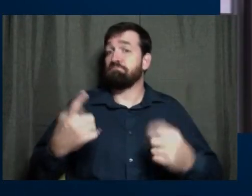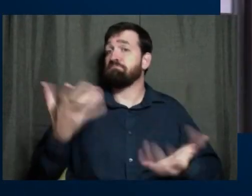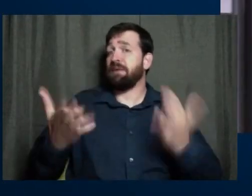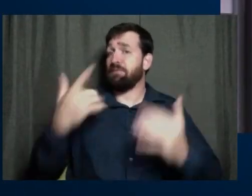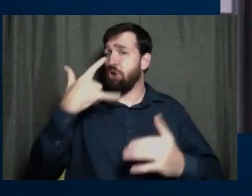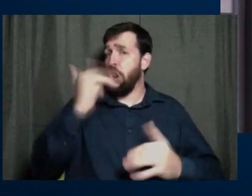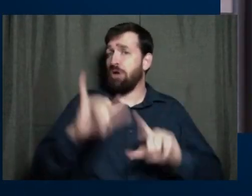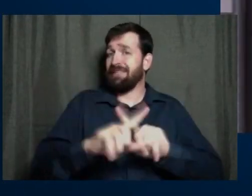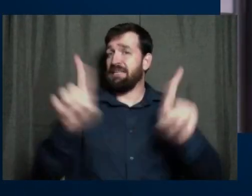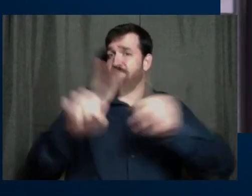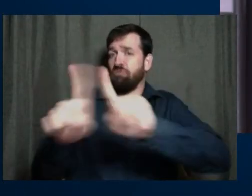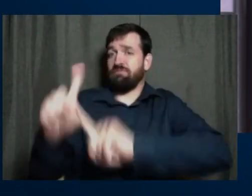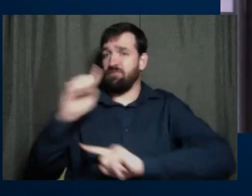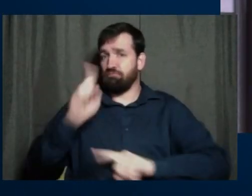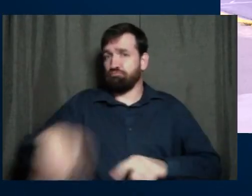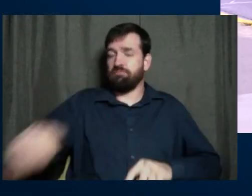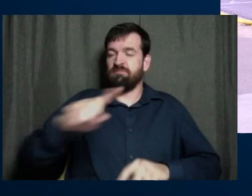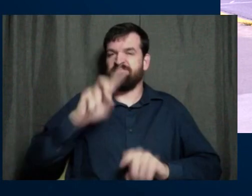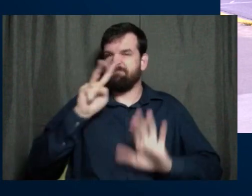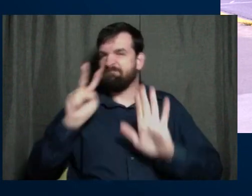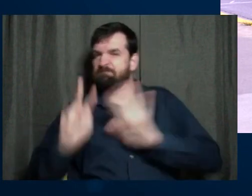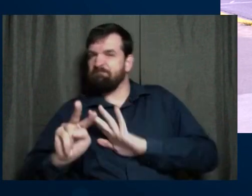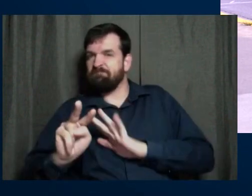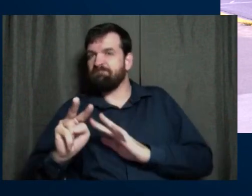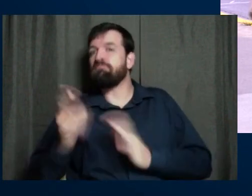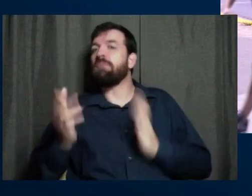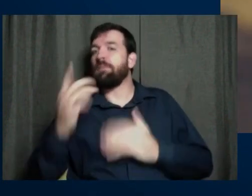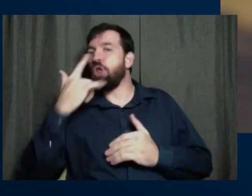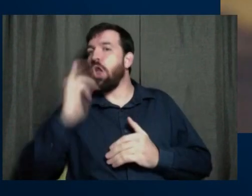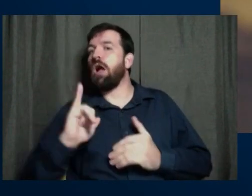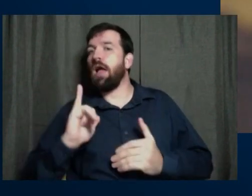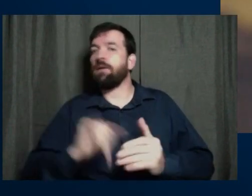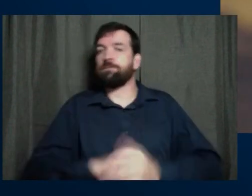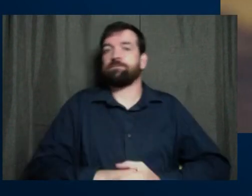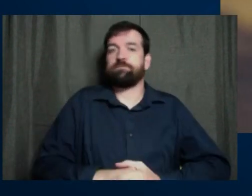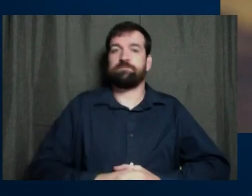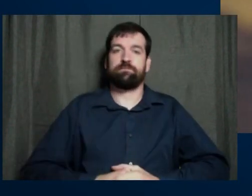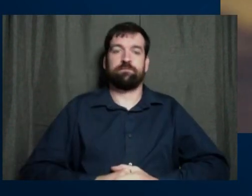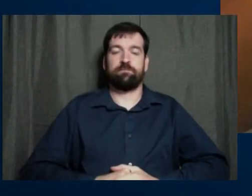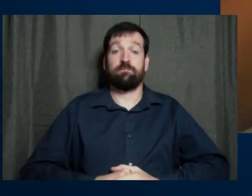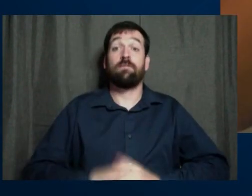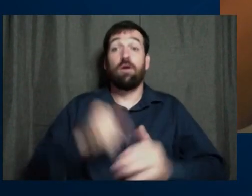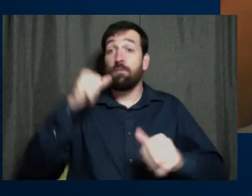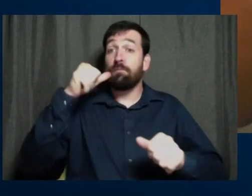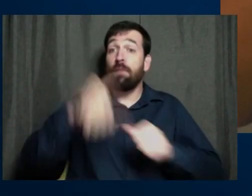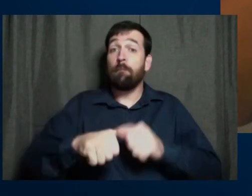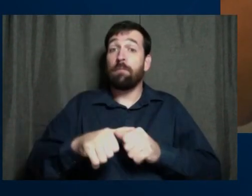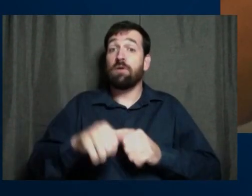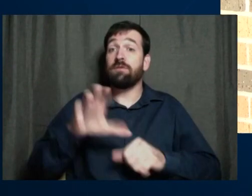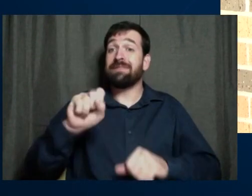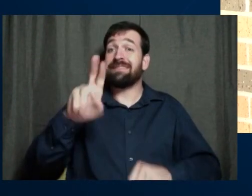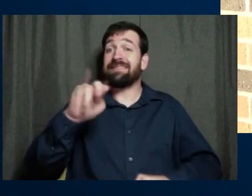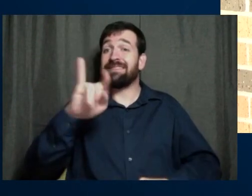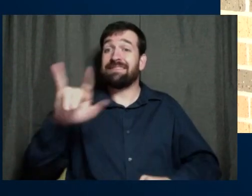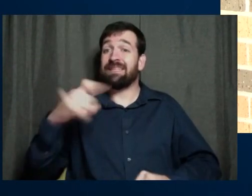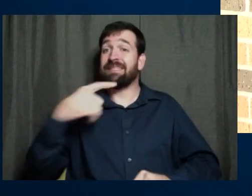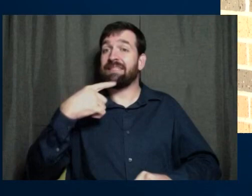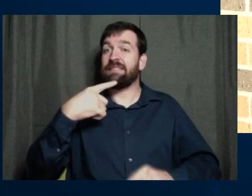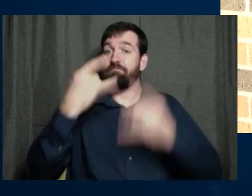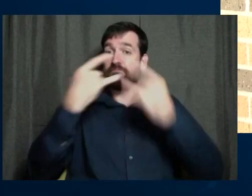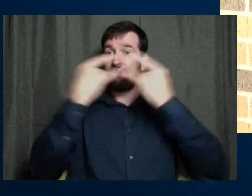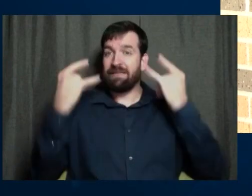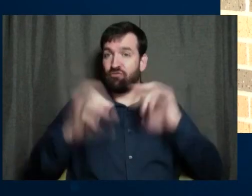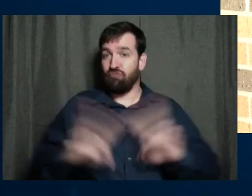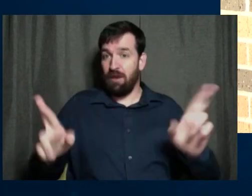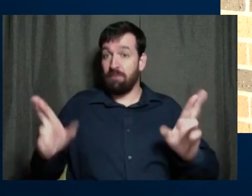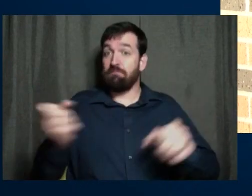everybody, but here's a sneak peek at what it might look like. Remember, Sunny says, have your mask ready. Make sure it's